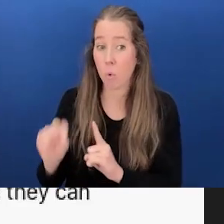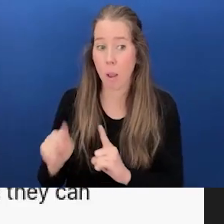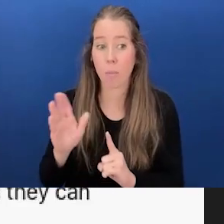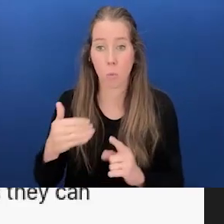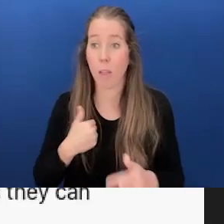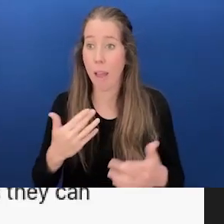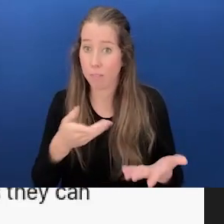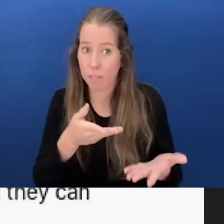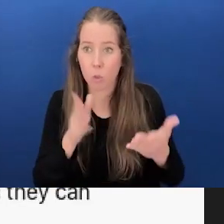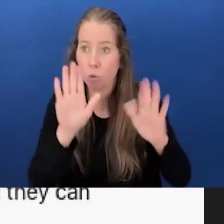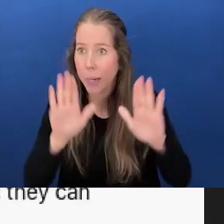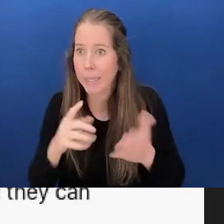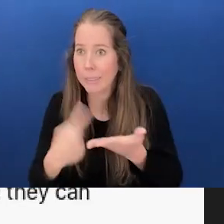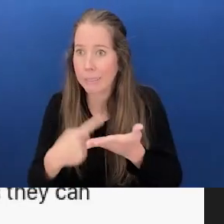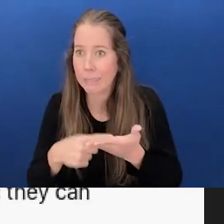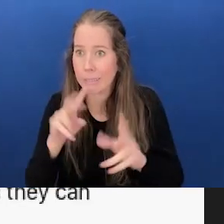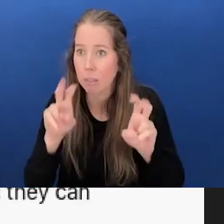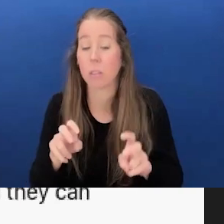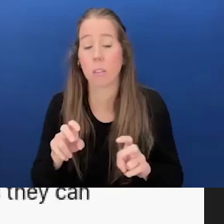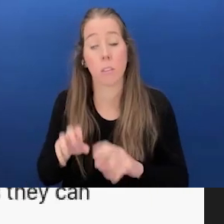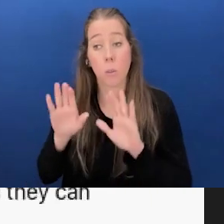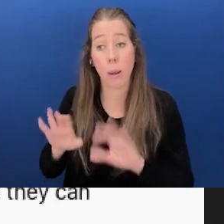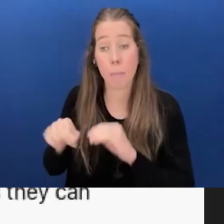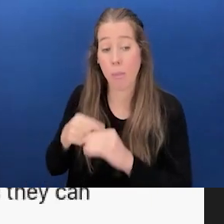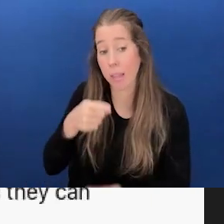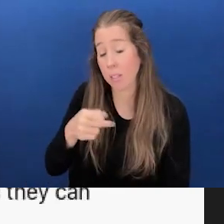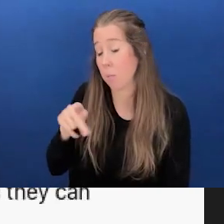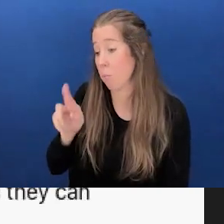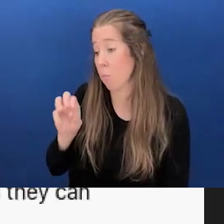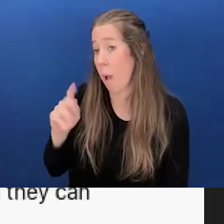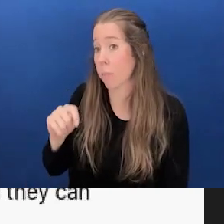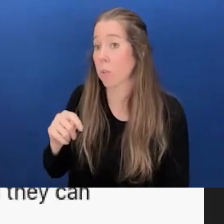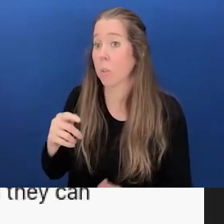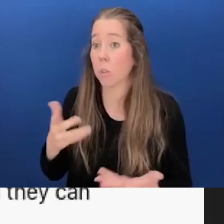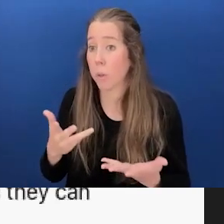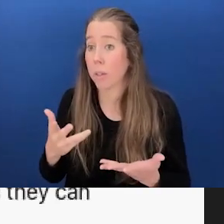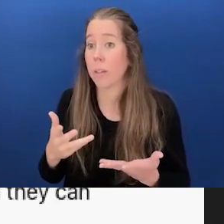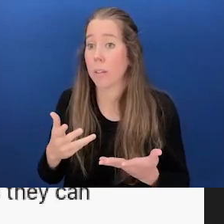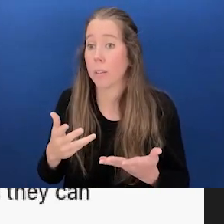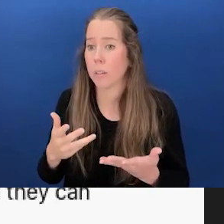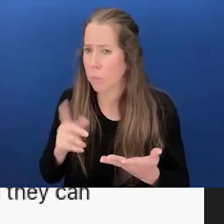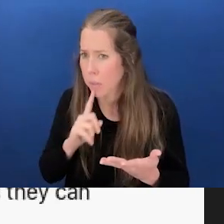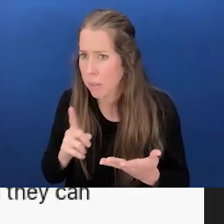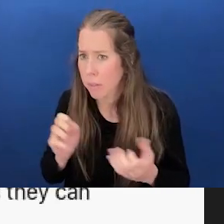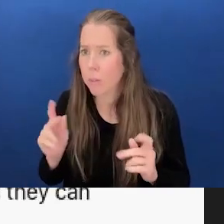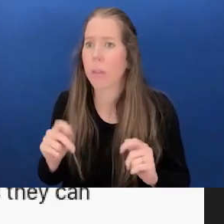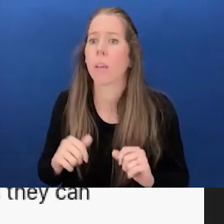every time. And here's the great thing about this discussion prompt. Really? Okay. Here's the great thing about this discussion prompt.